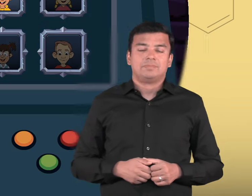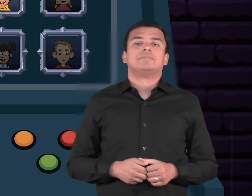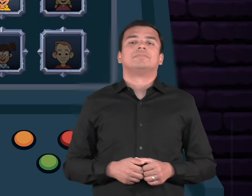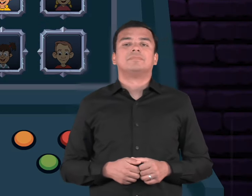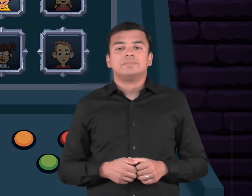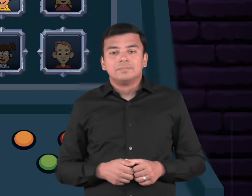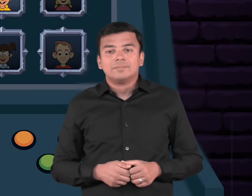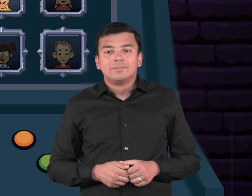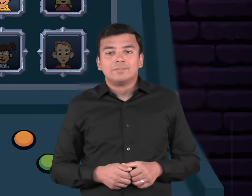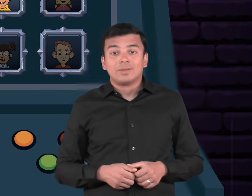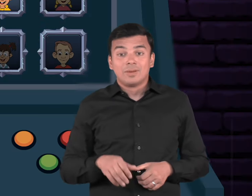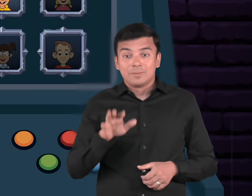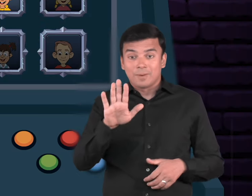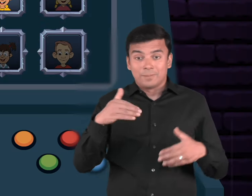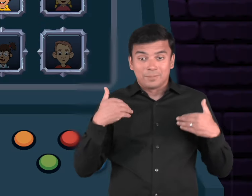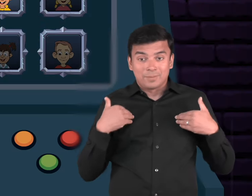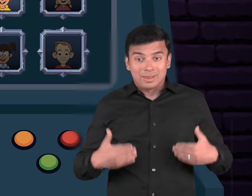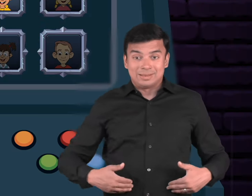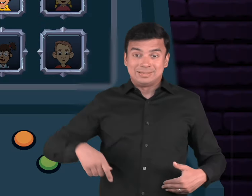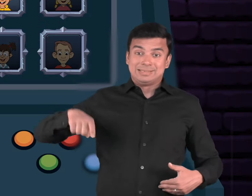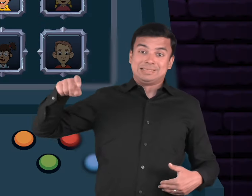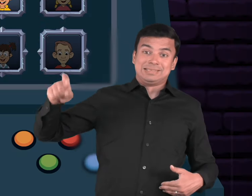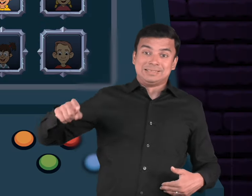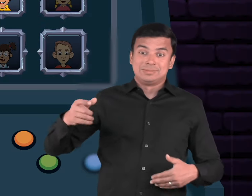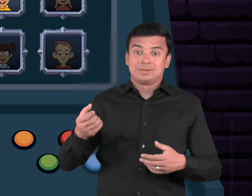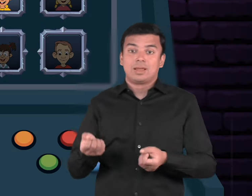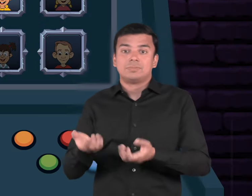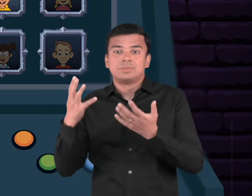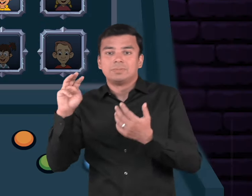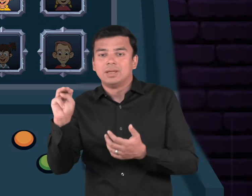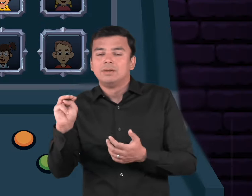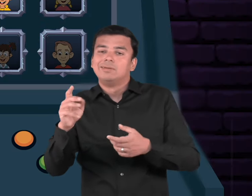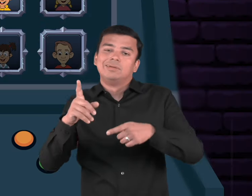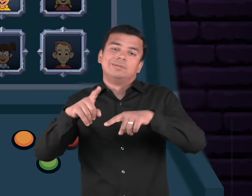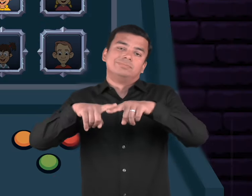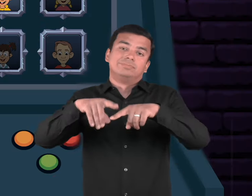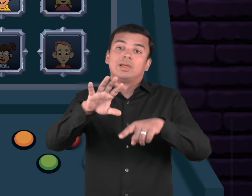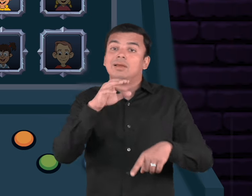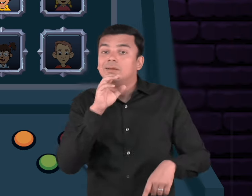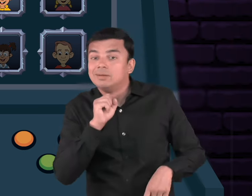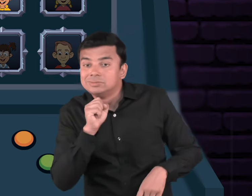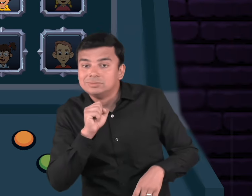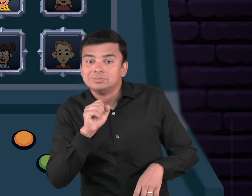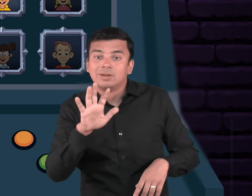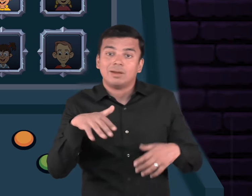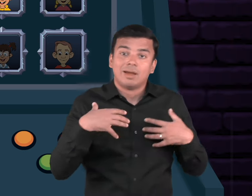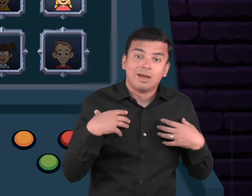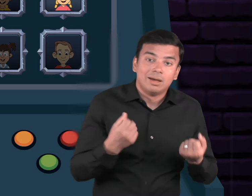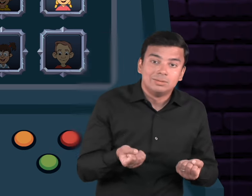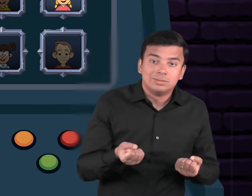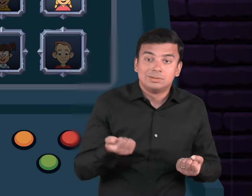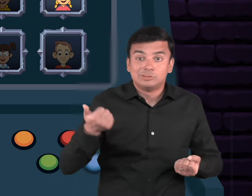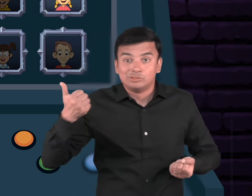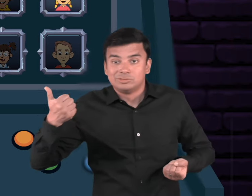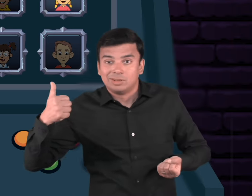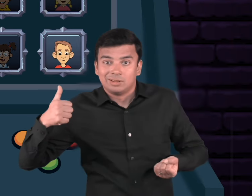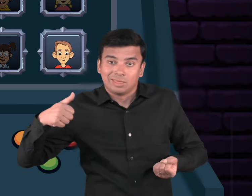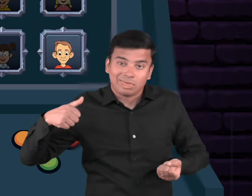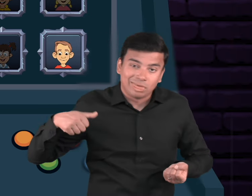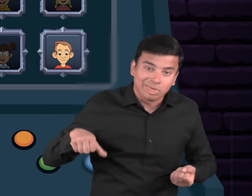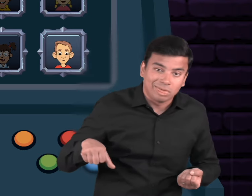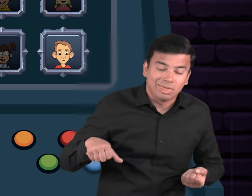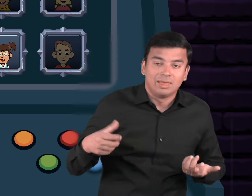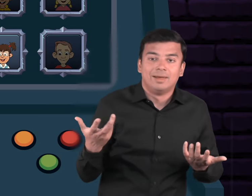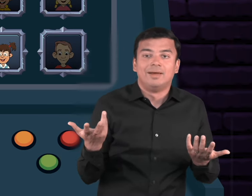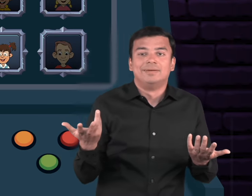like similar to vitamins the amount of minerals your body needs will depend on things like age